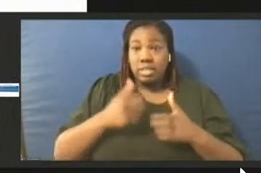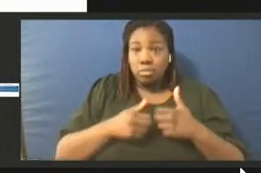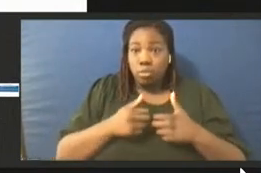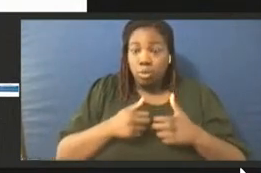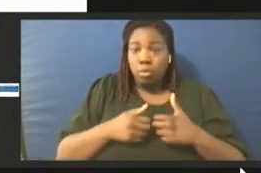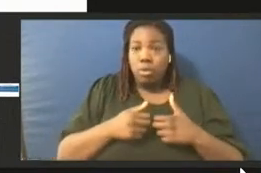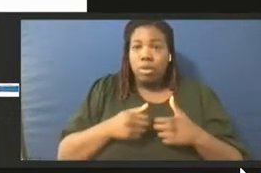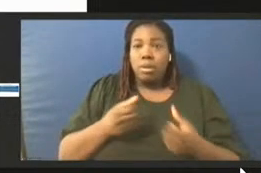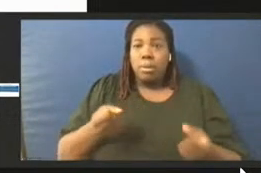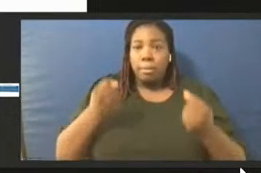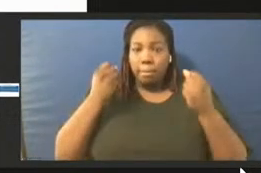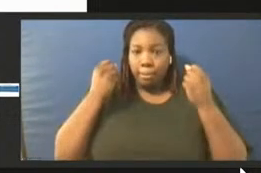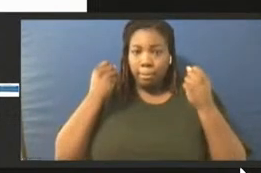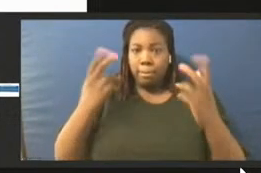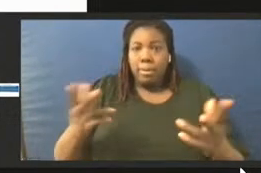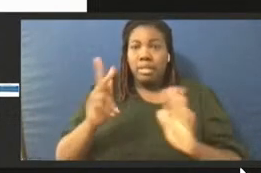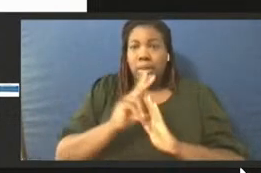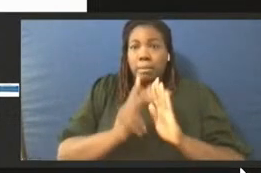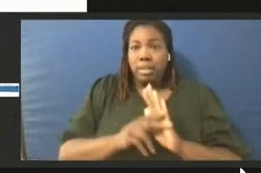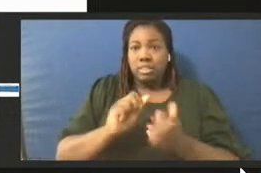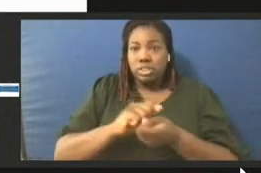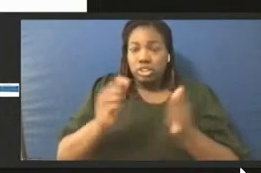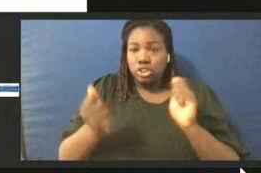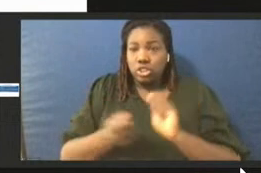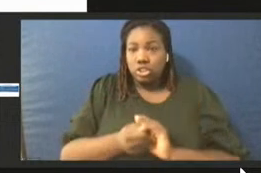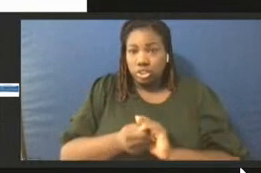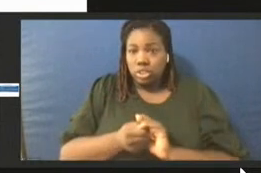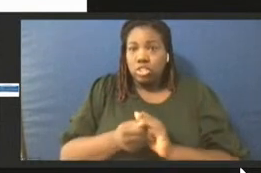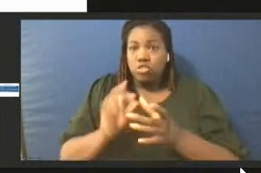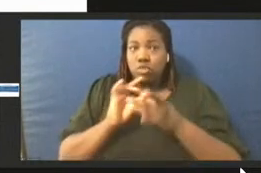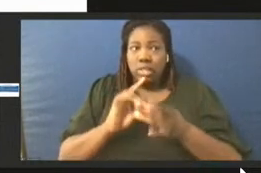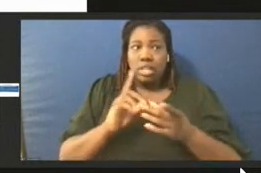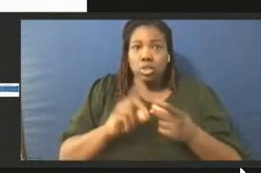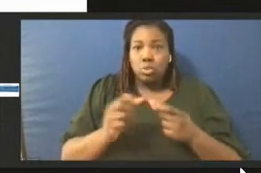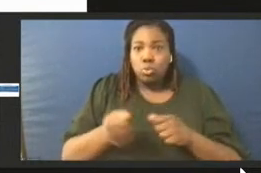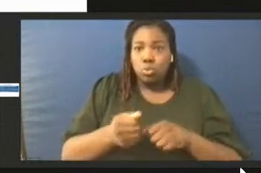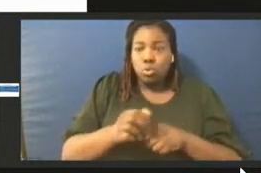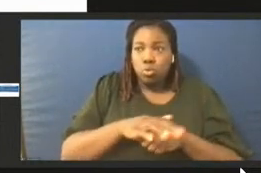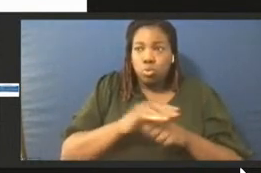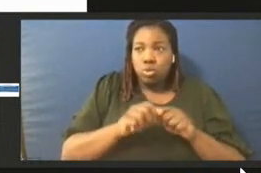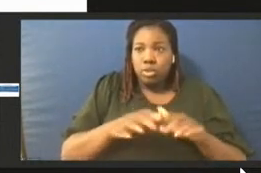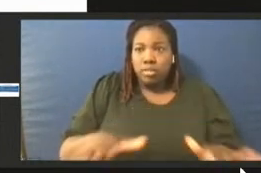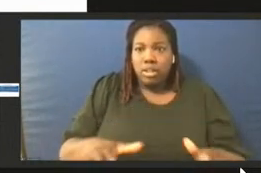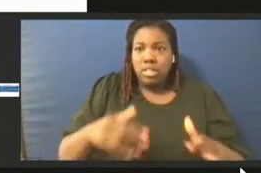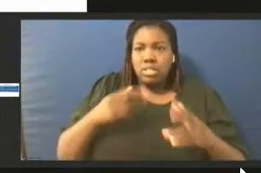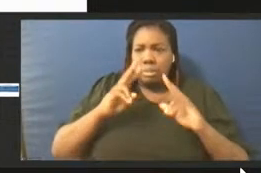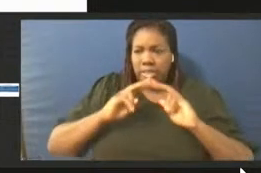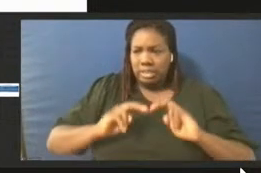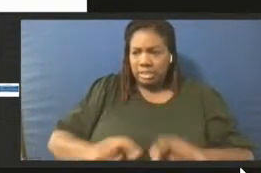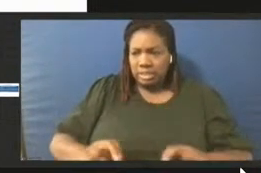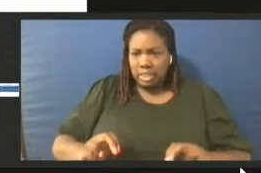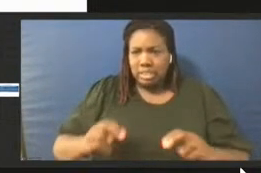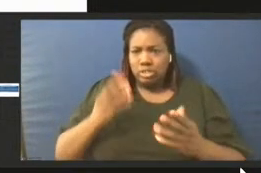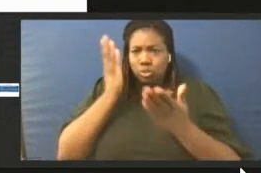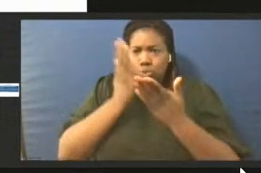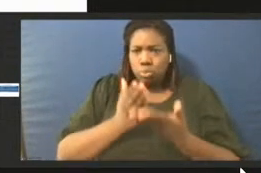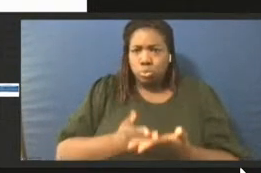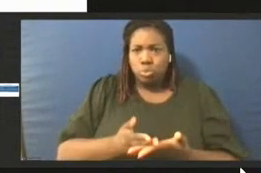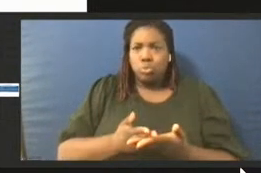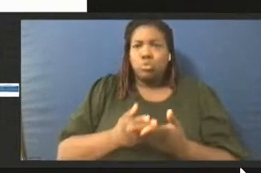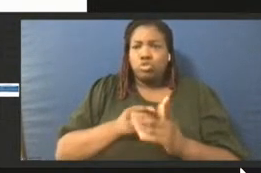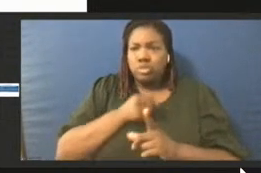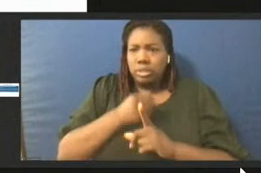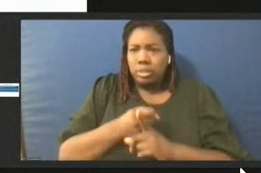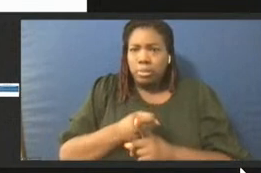have been many policy changes made in the context of COVID-19, but there's limited analysis or evidence on their impact